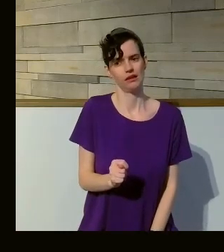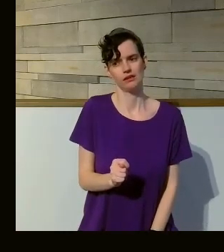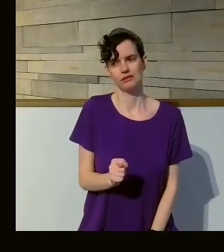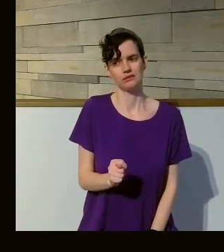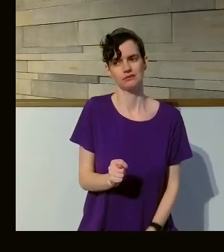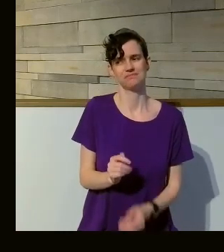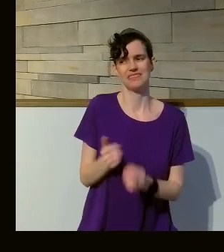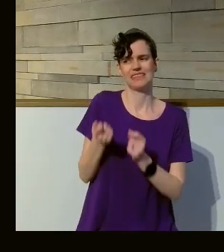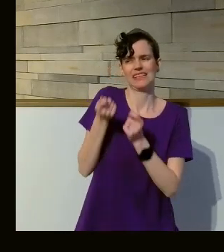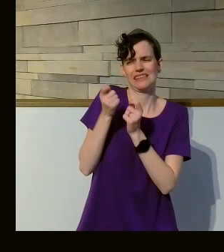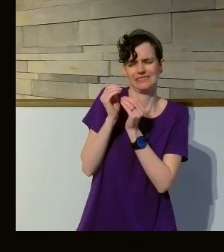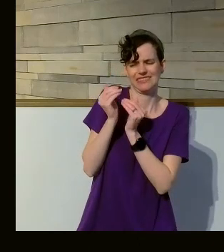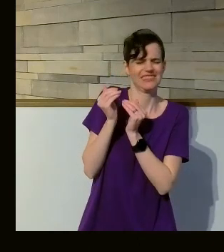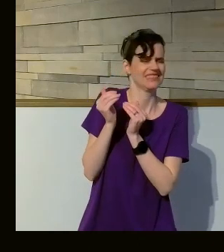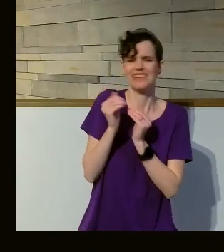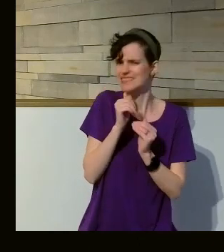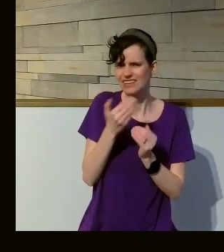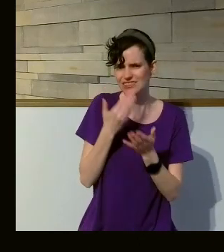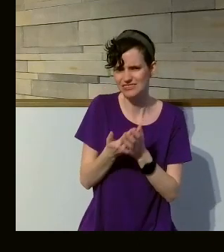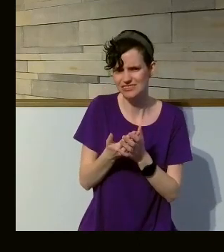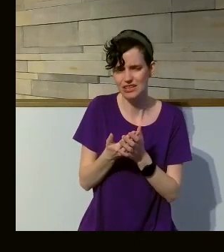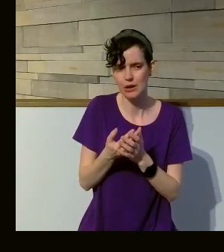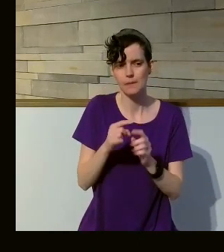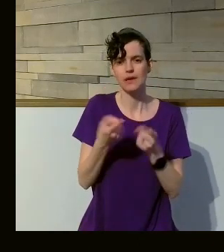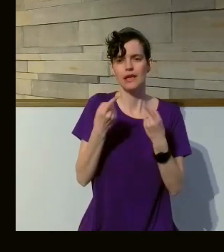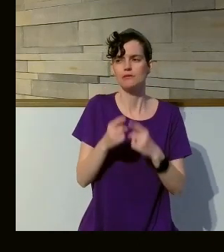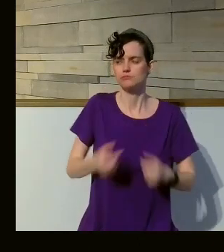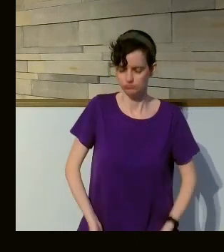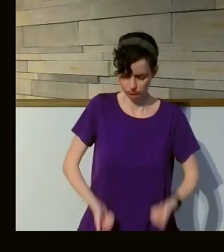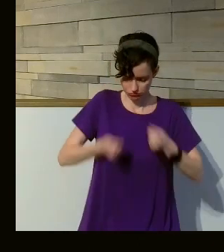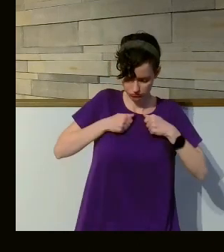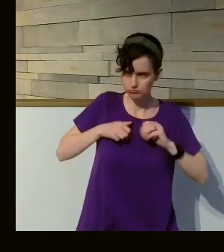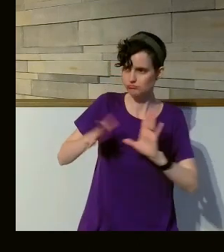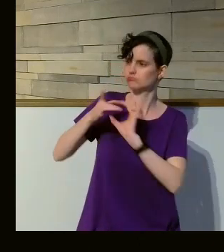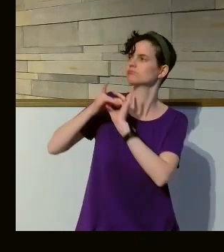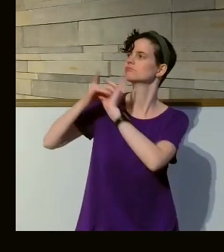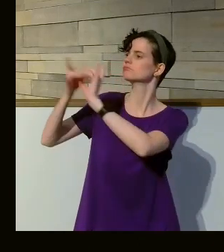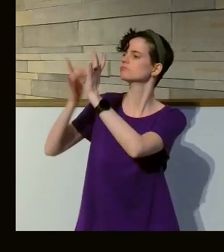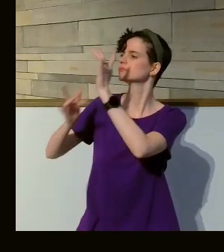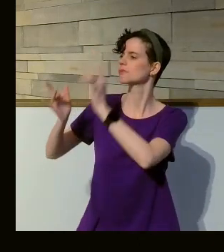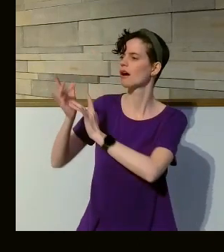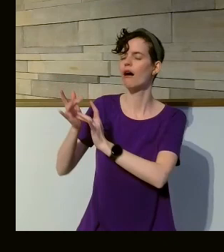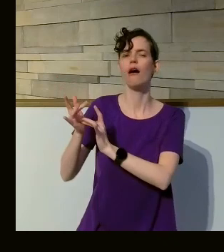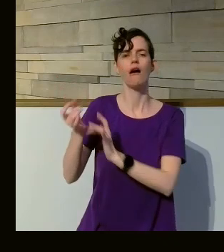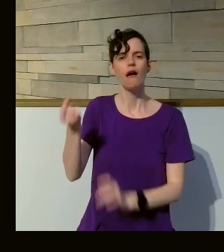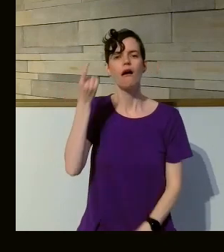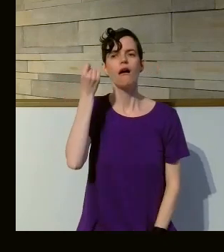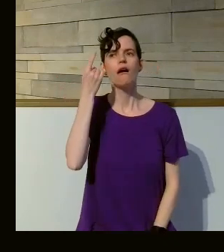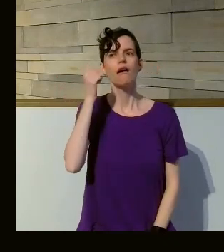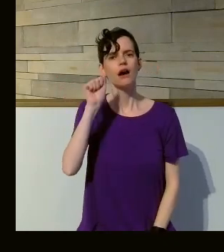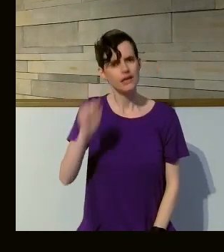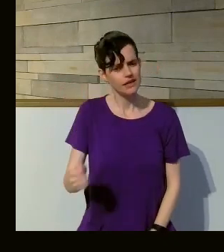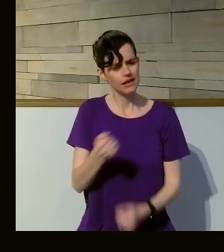comparison at best. But when you give your life to Jesus Christ, you see that, yes, I can love